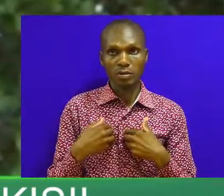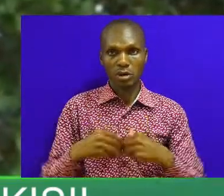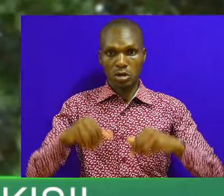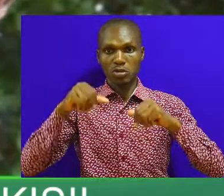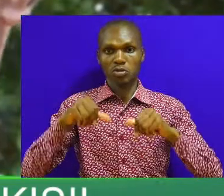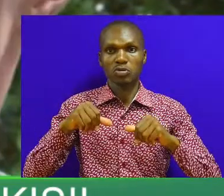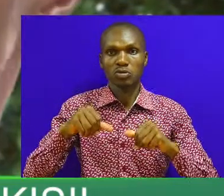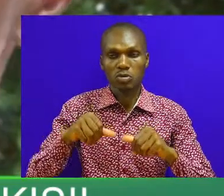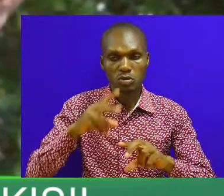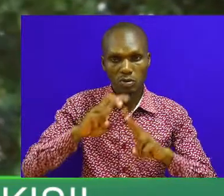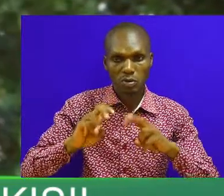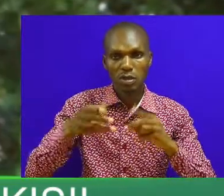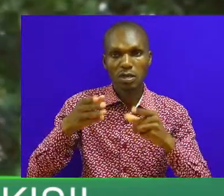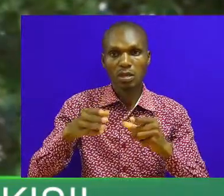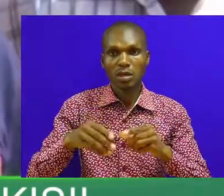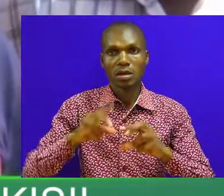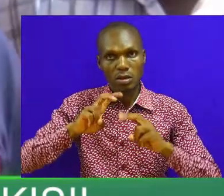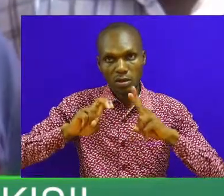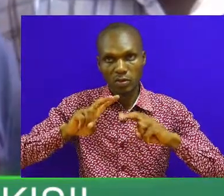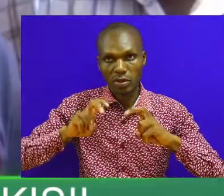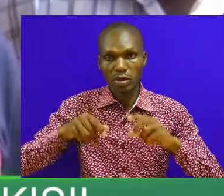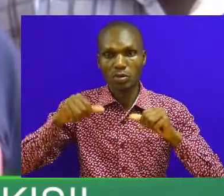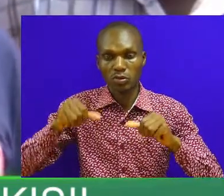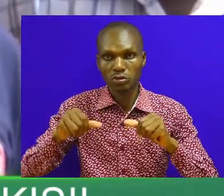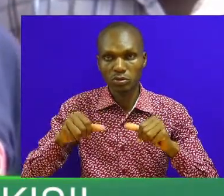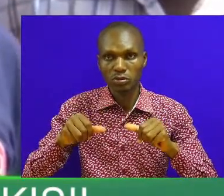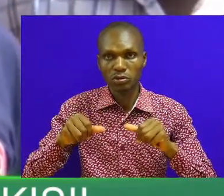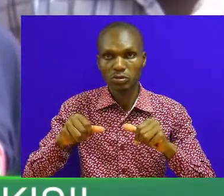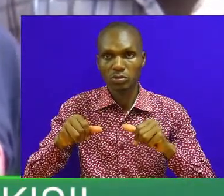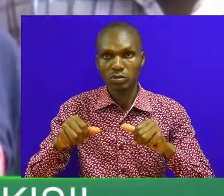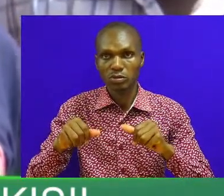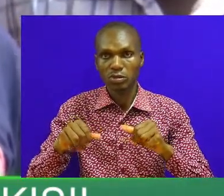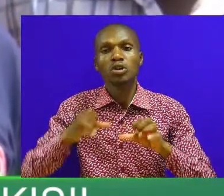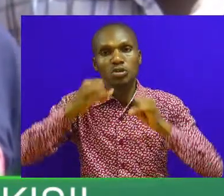we are still investigating what is going on here, and try